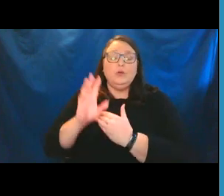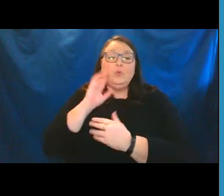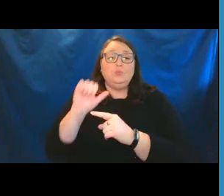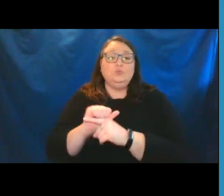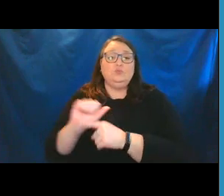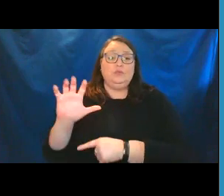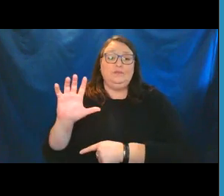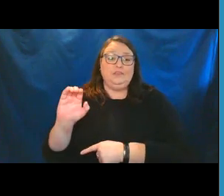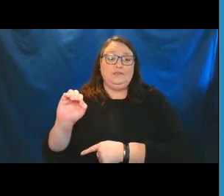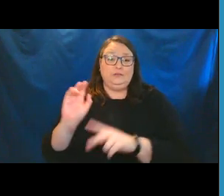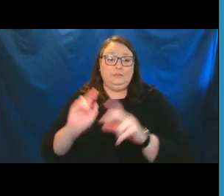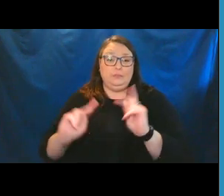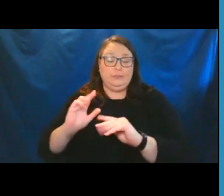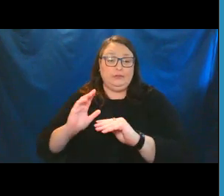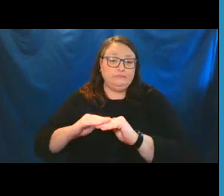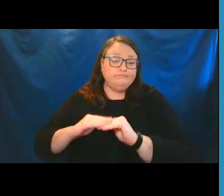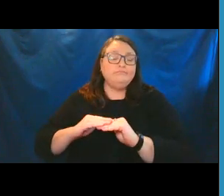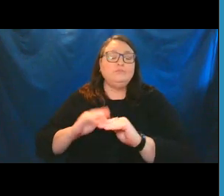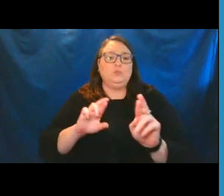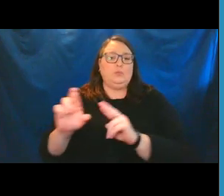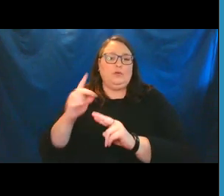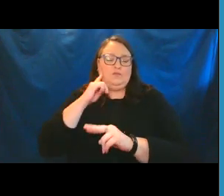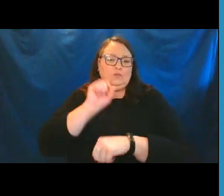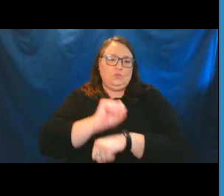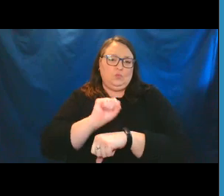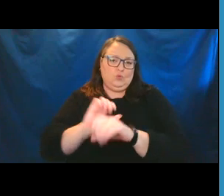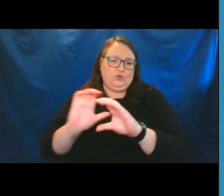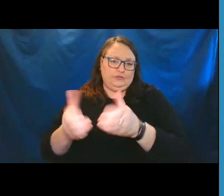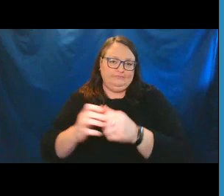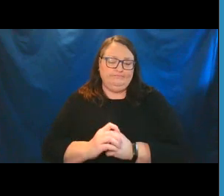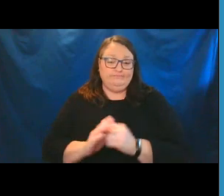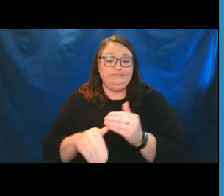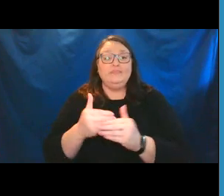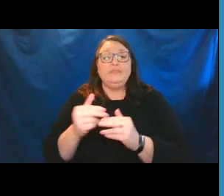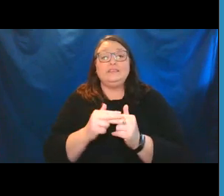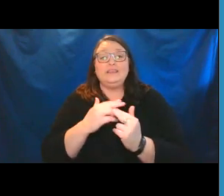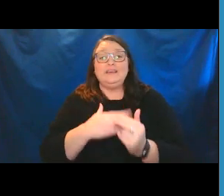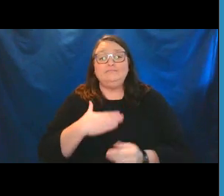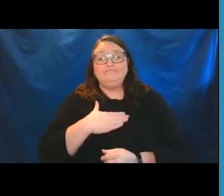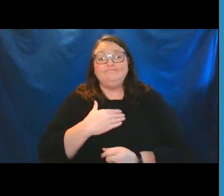them in the workforce. Next slide, please.